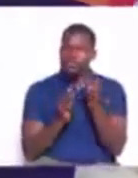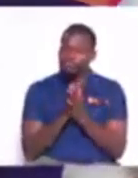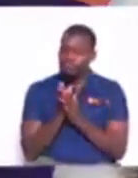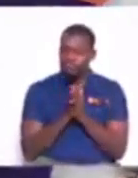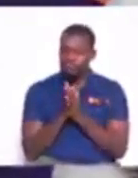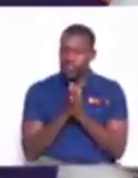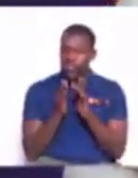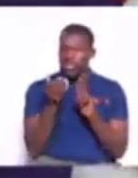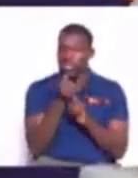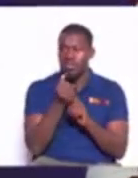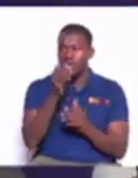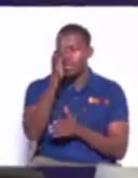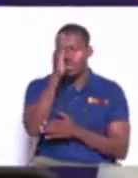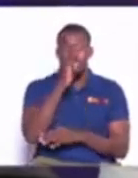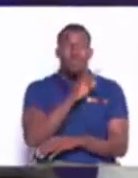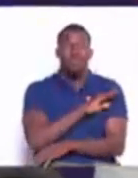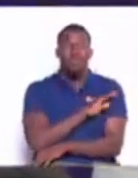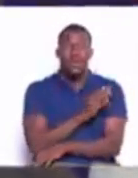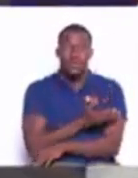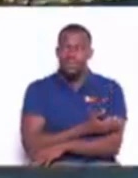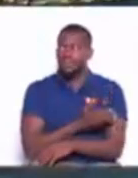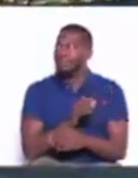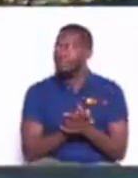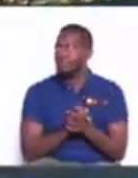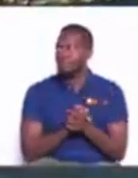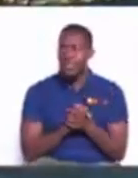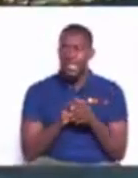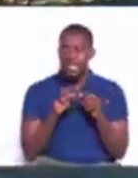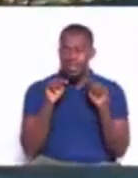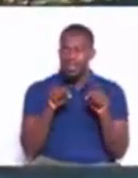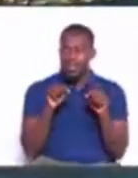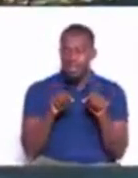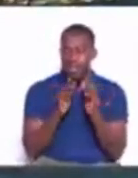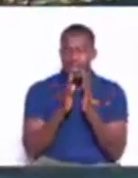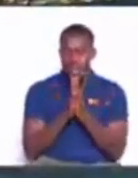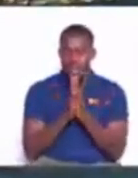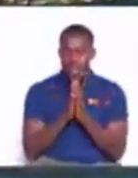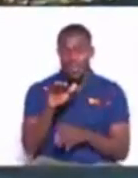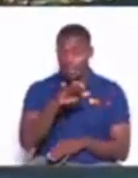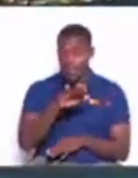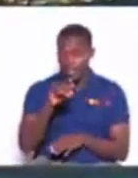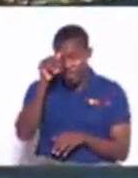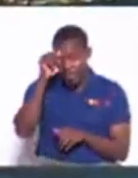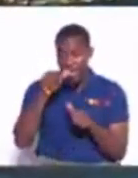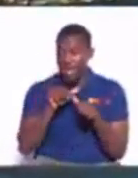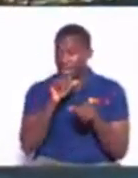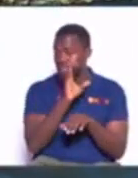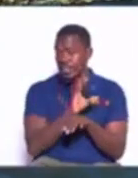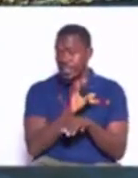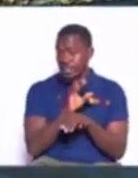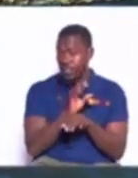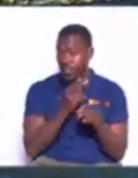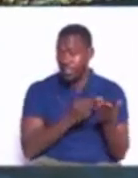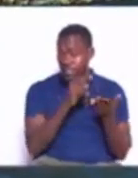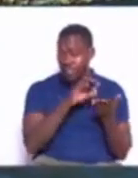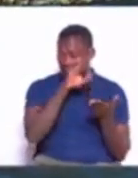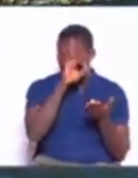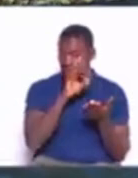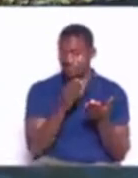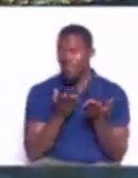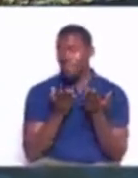going to come to this altar. This is the place of prayer. This is the place of blessing. This is the place where the Holy Spirit is poured